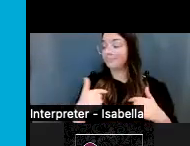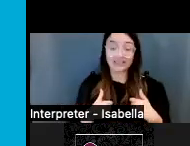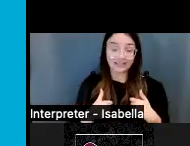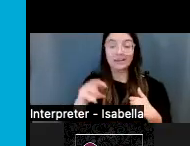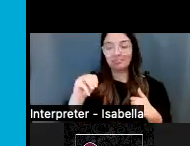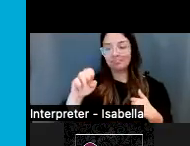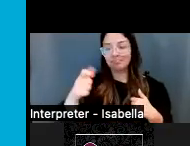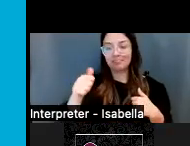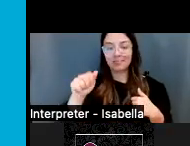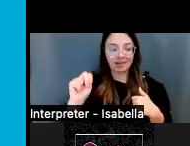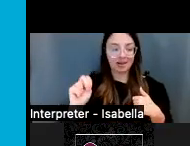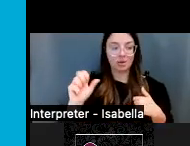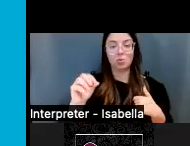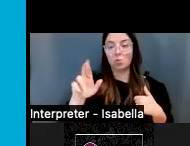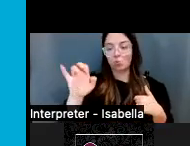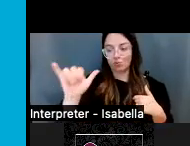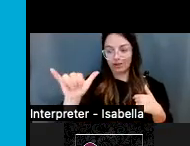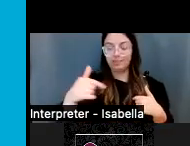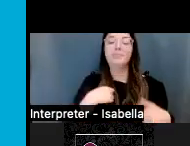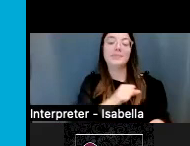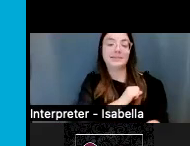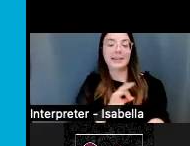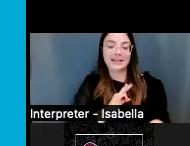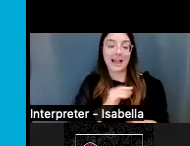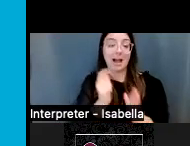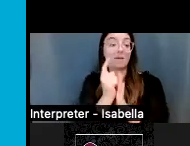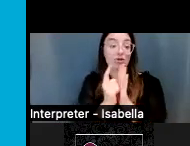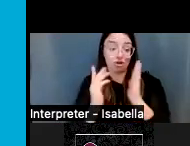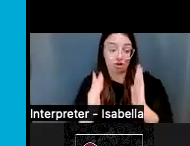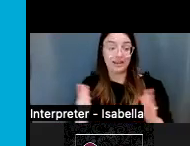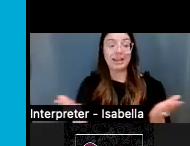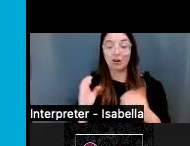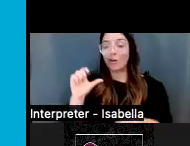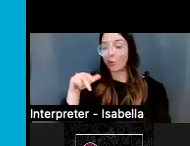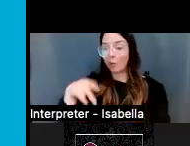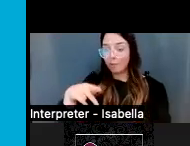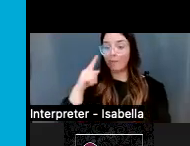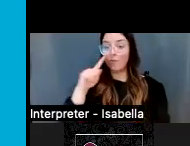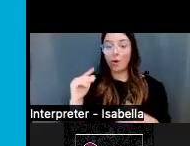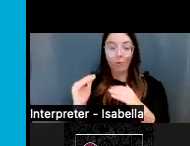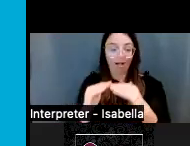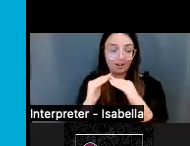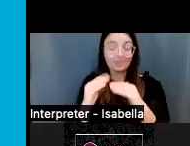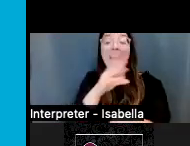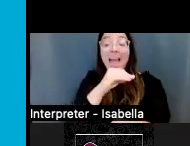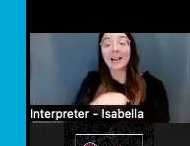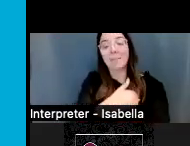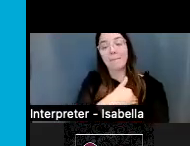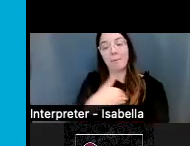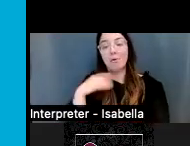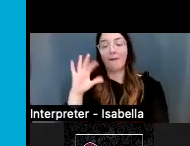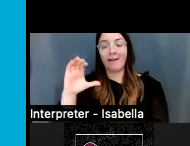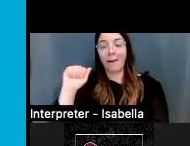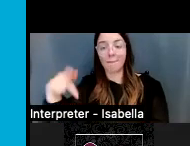Sorey, and I am a staff attorney here at Equip for Equality and a member of the Client Assistance Program. I've been